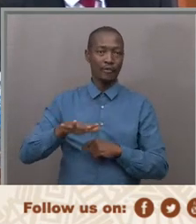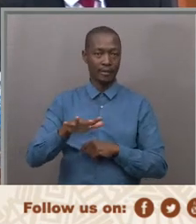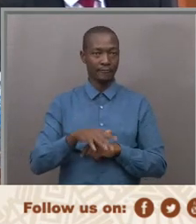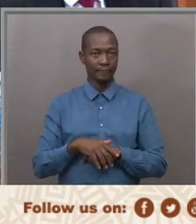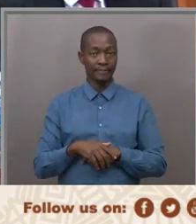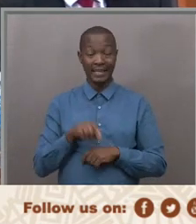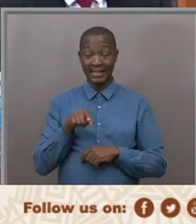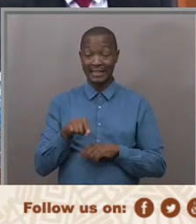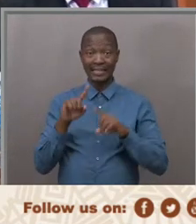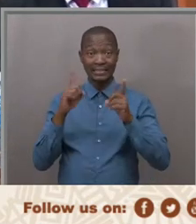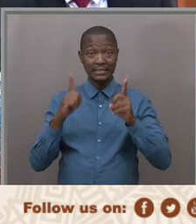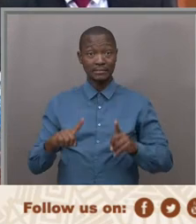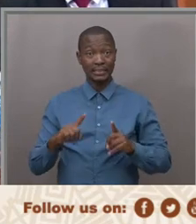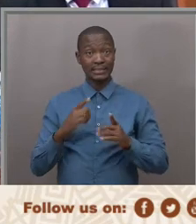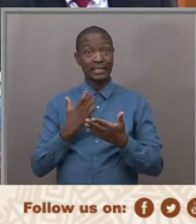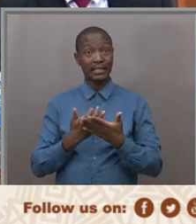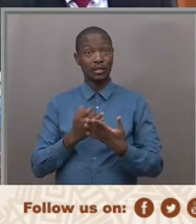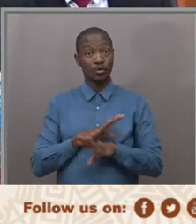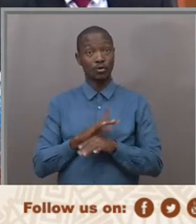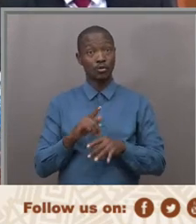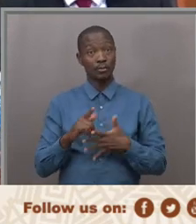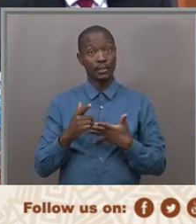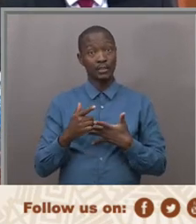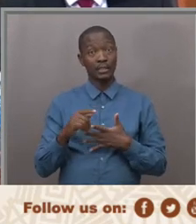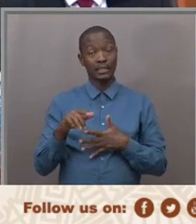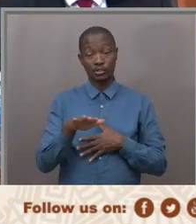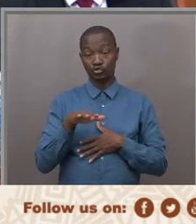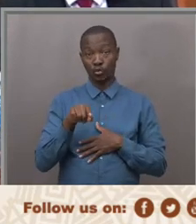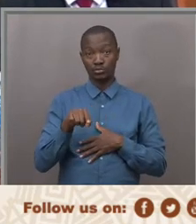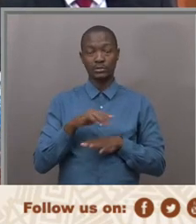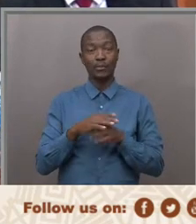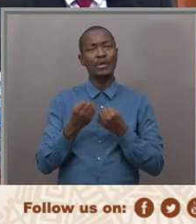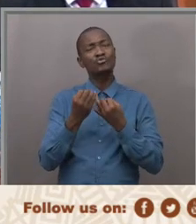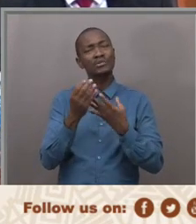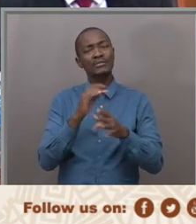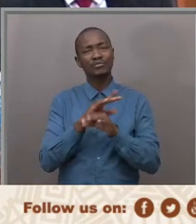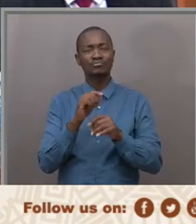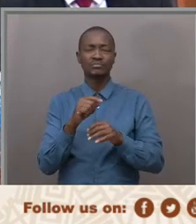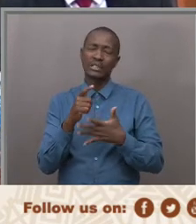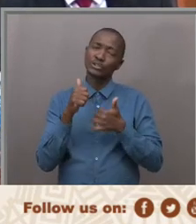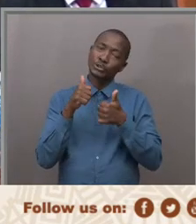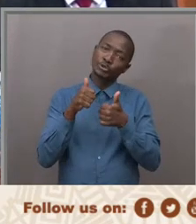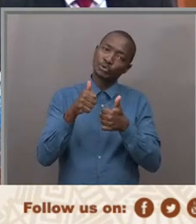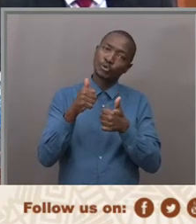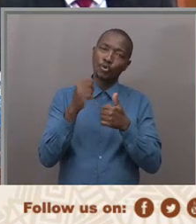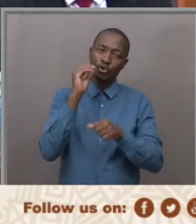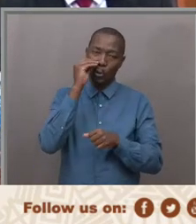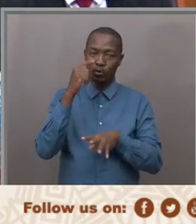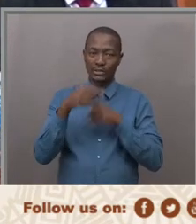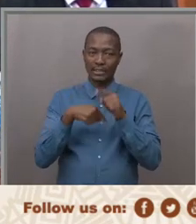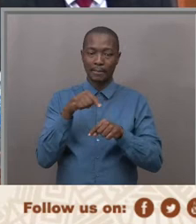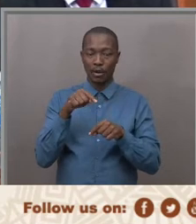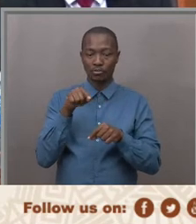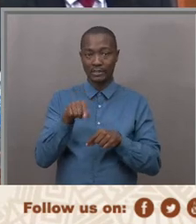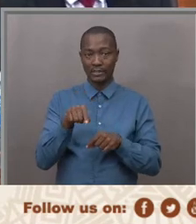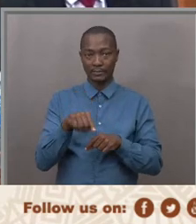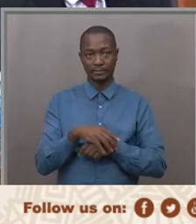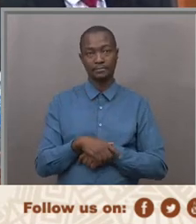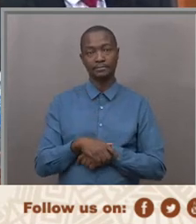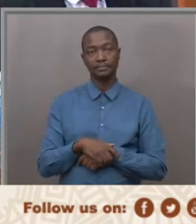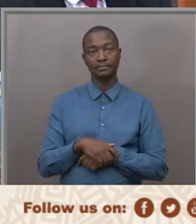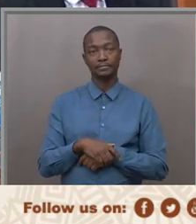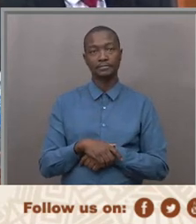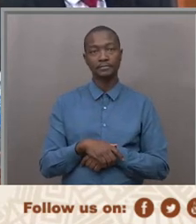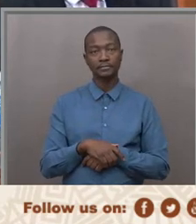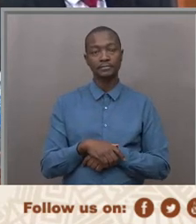zones, today I want to give you a piece of good news about progress on special economic zones.